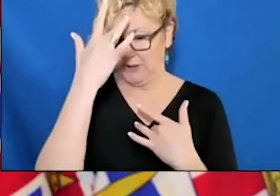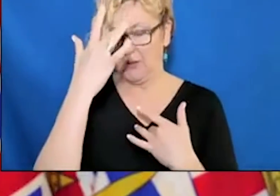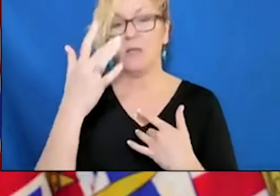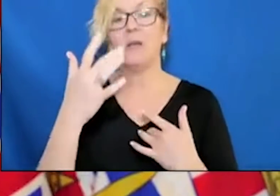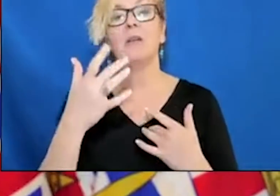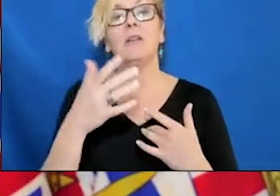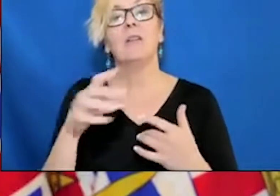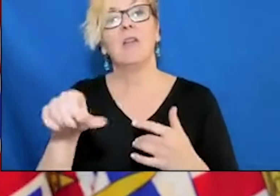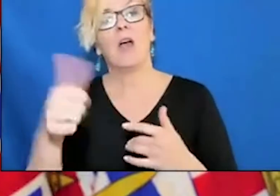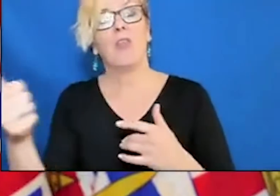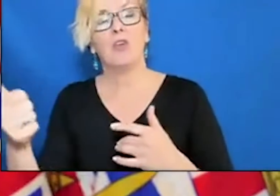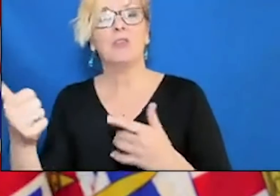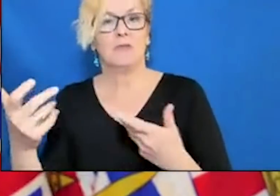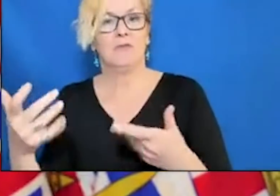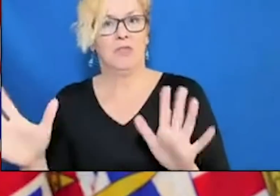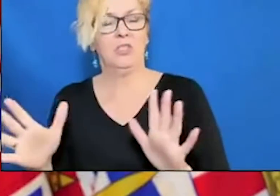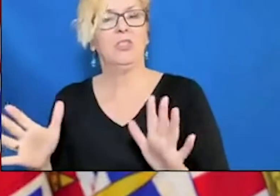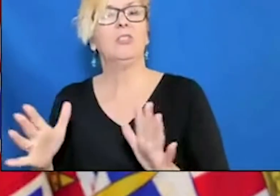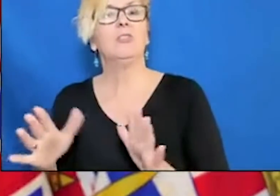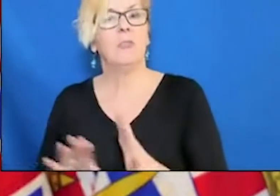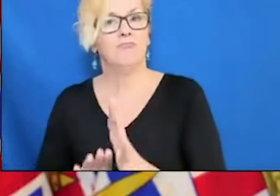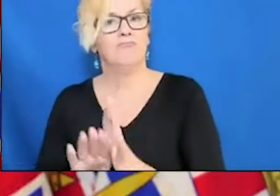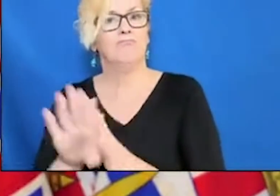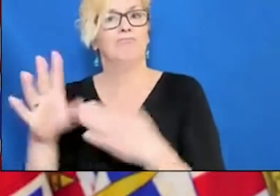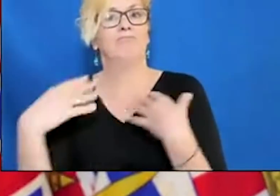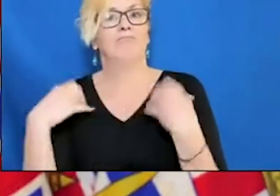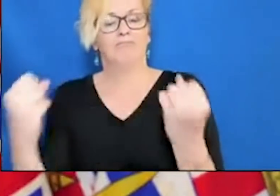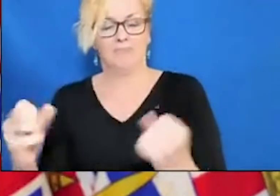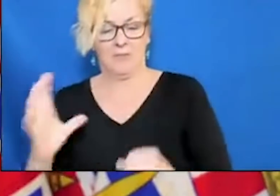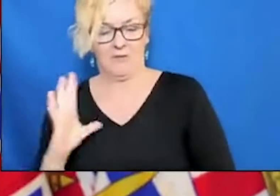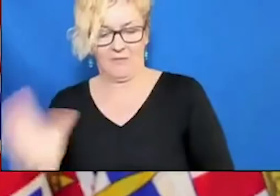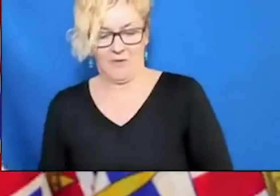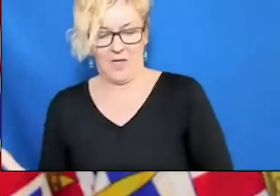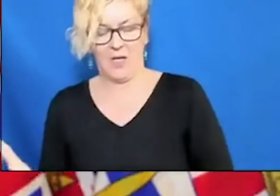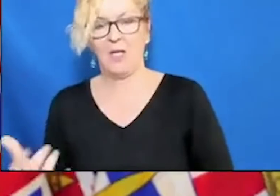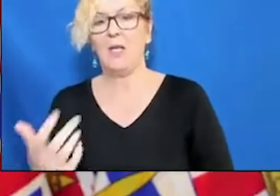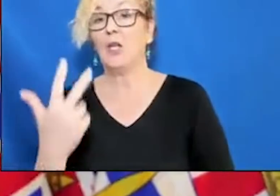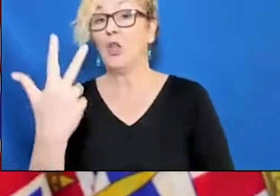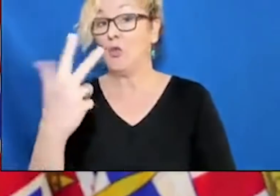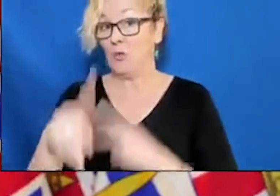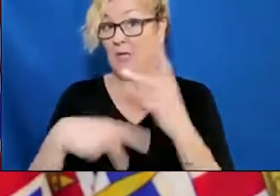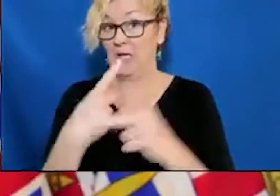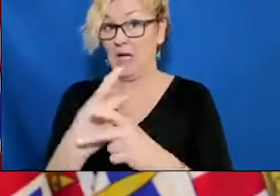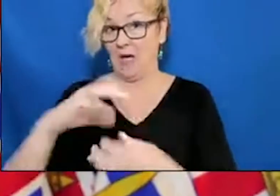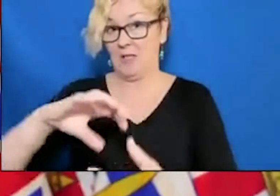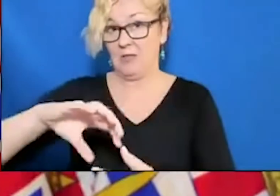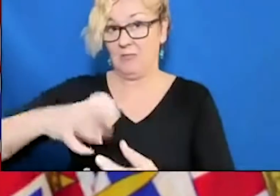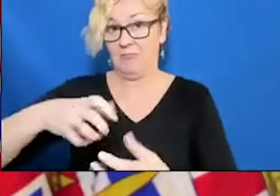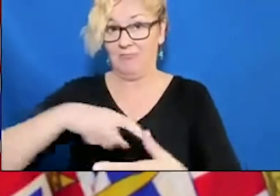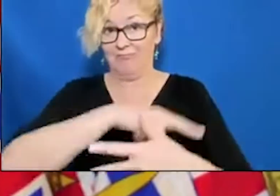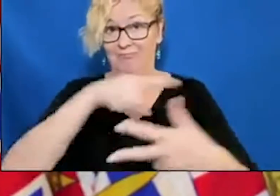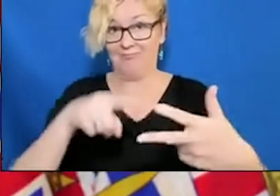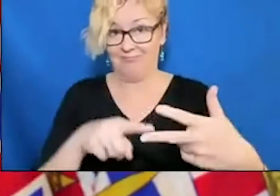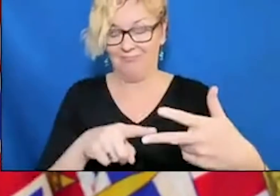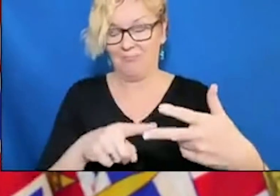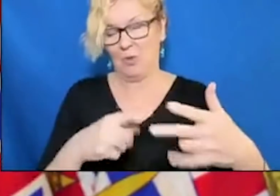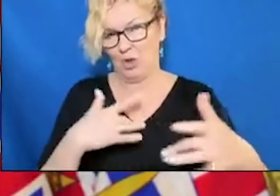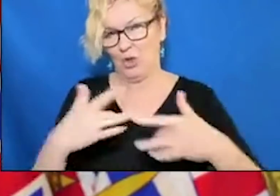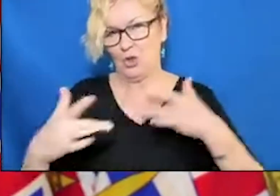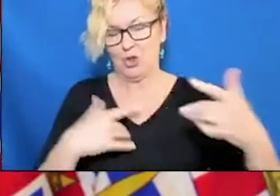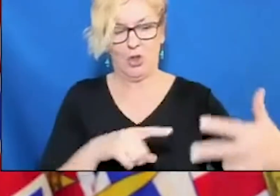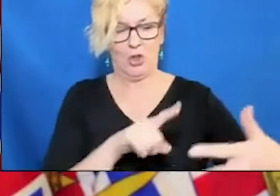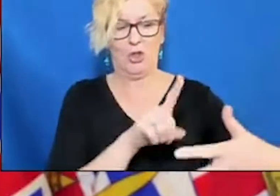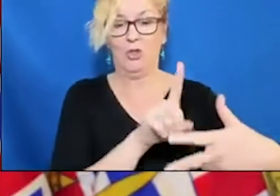acute phase. The predominant variant of concern that we continue to see is the B117 associated